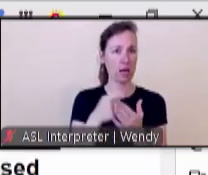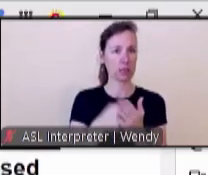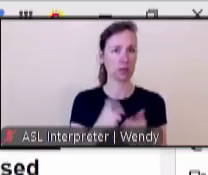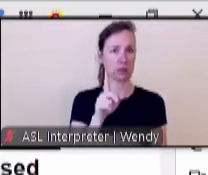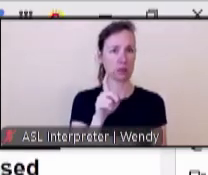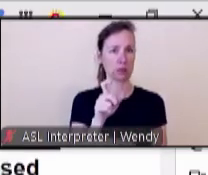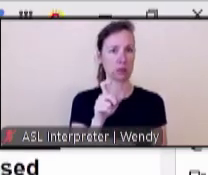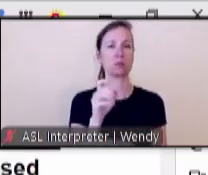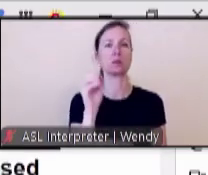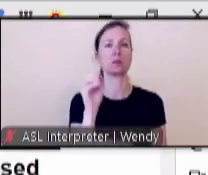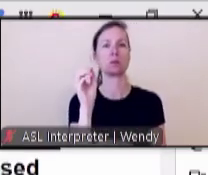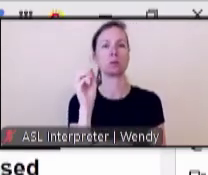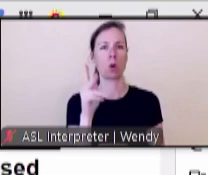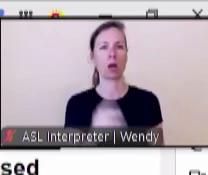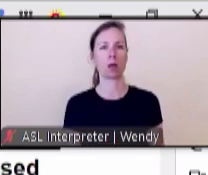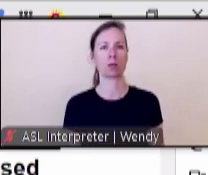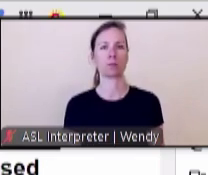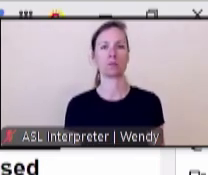Okay.